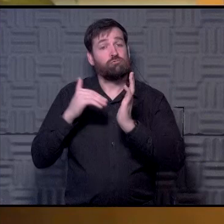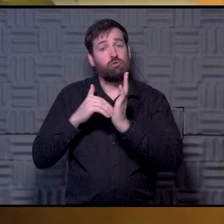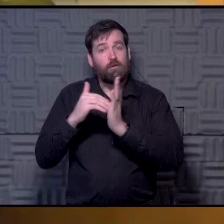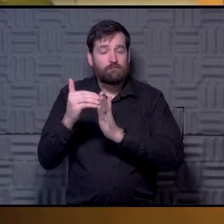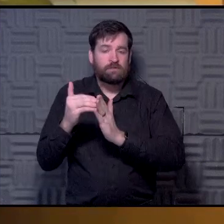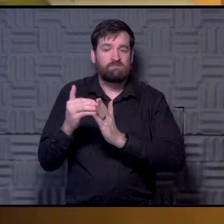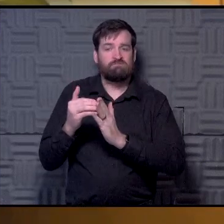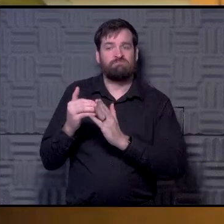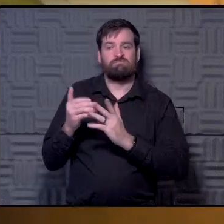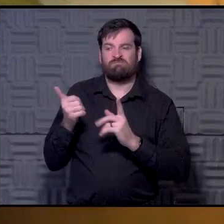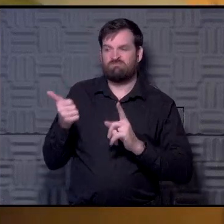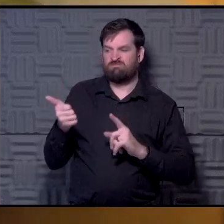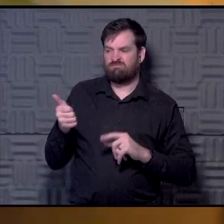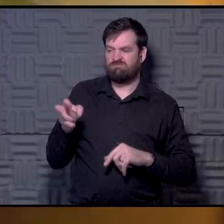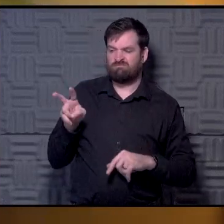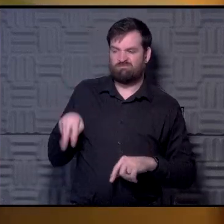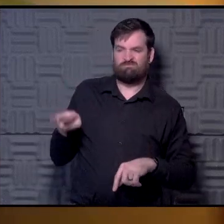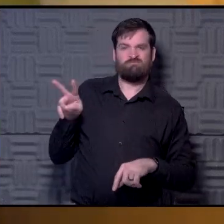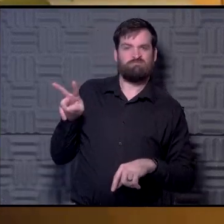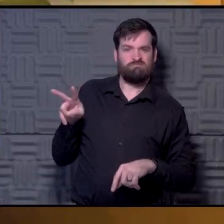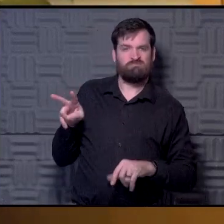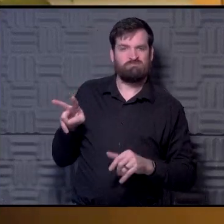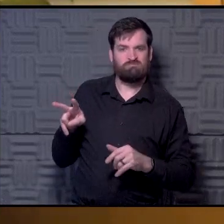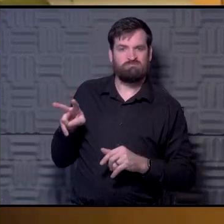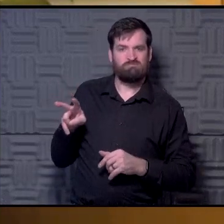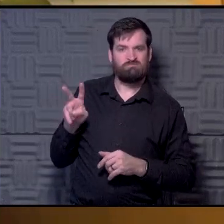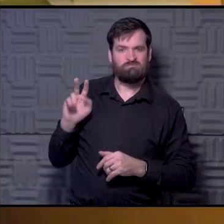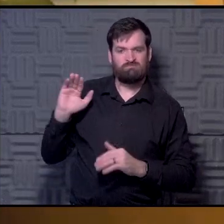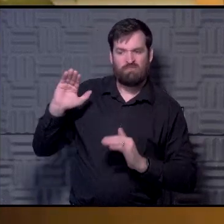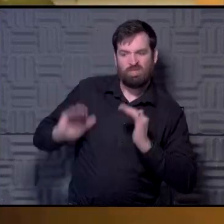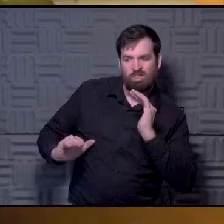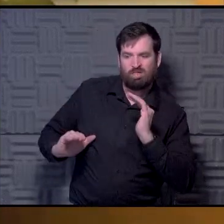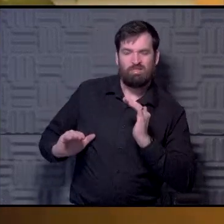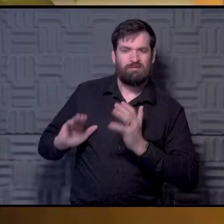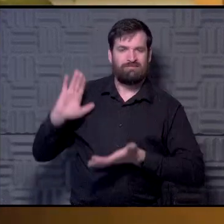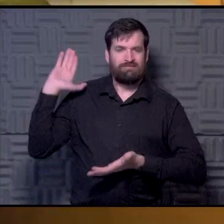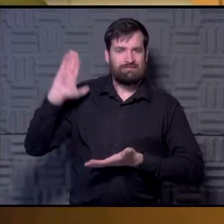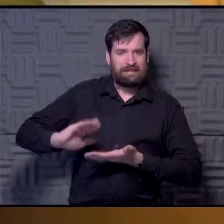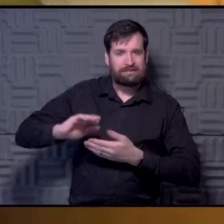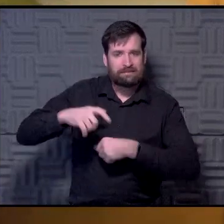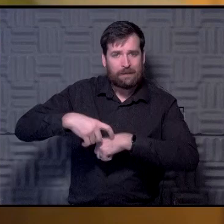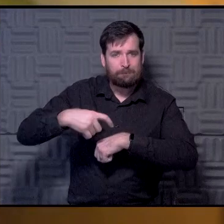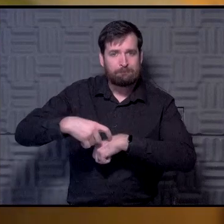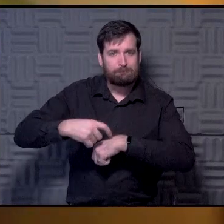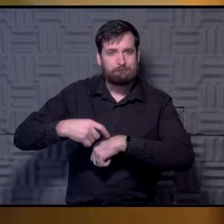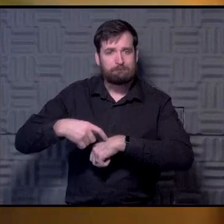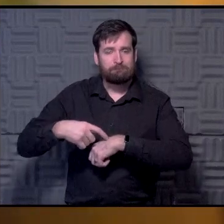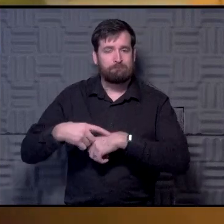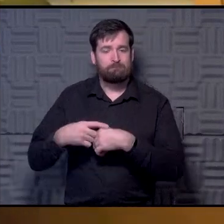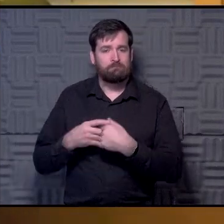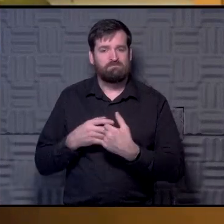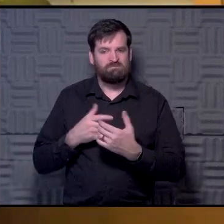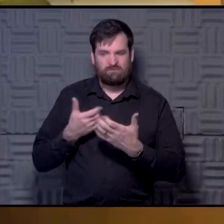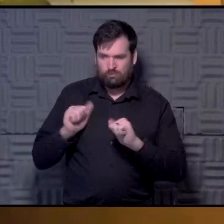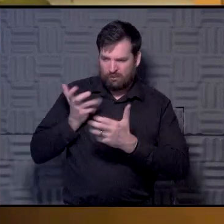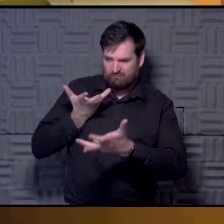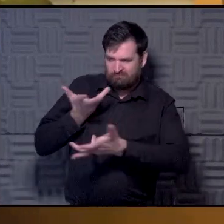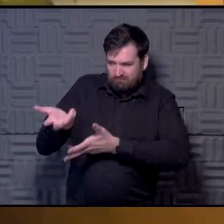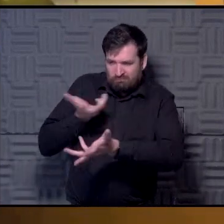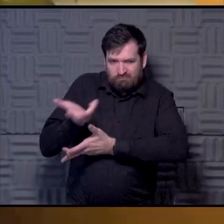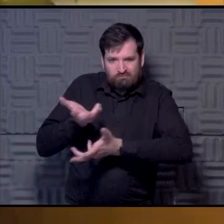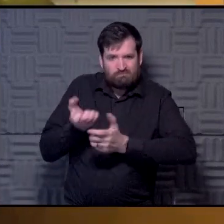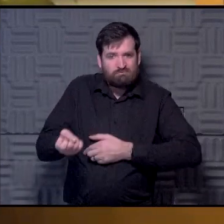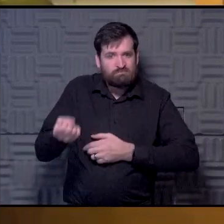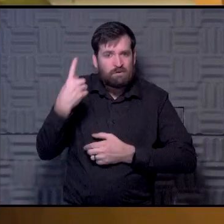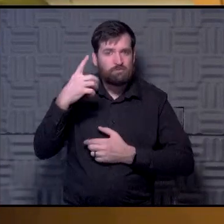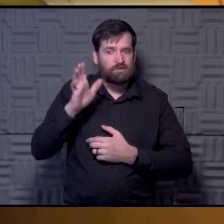treated as if they're inferior. We're not giving them the time to taking the time to understand